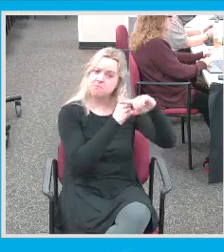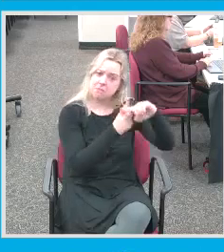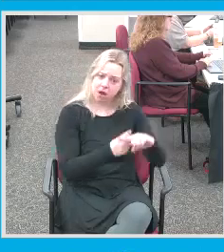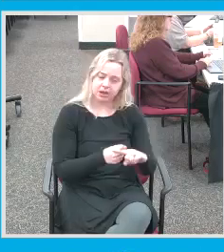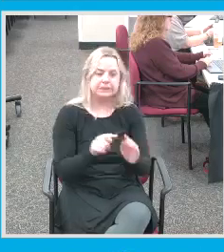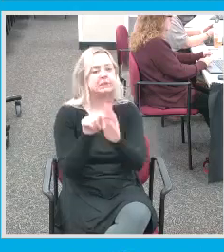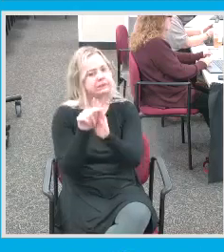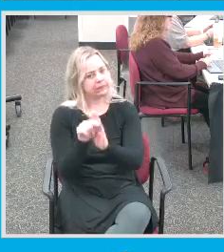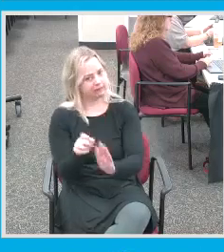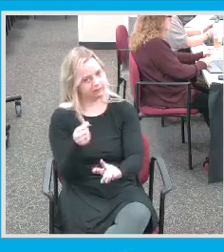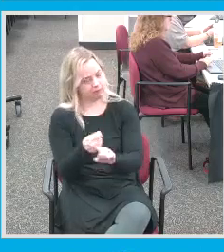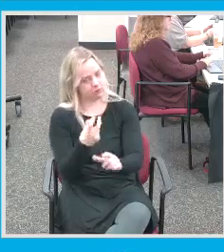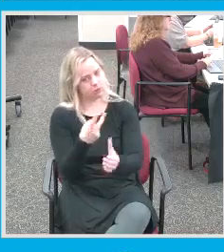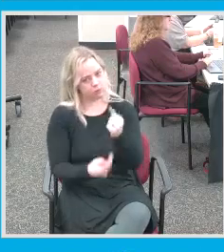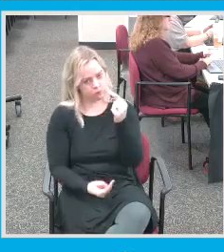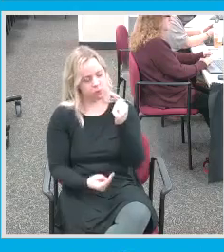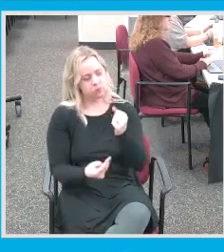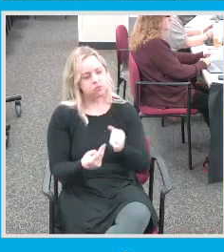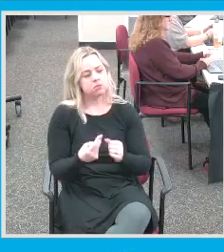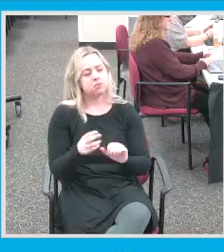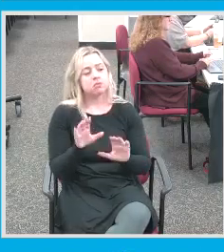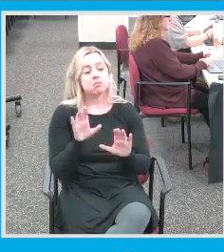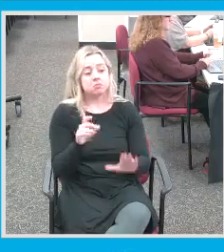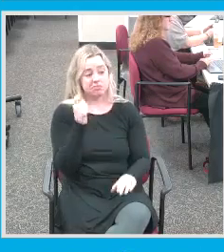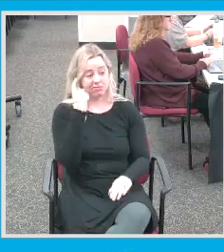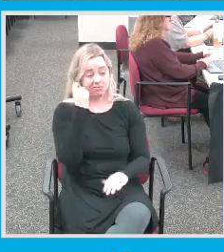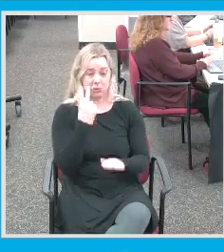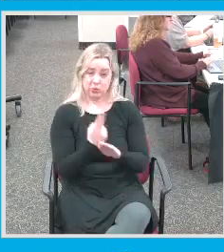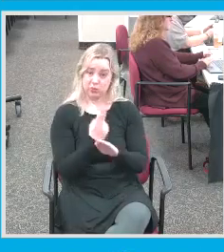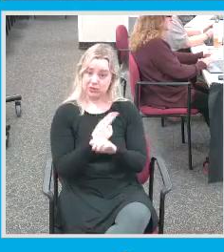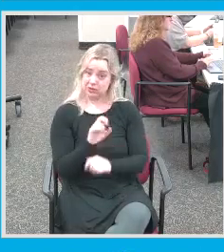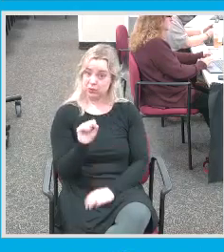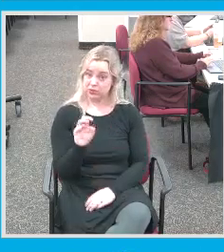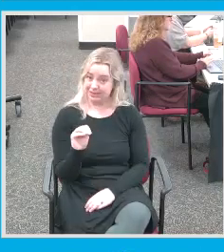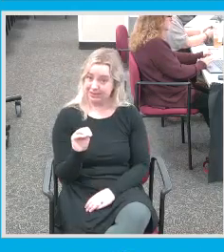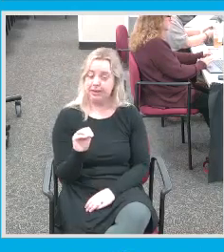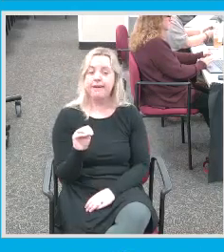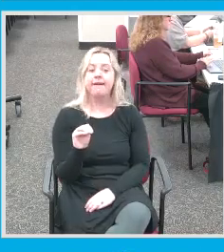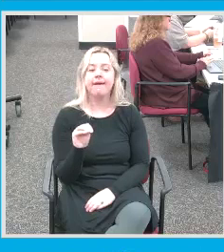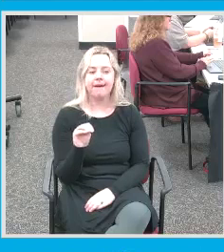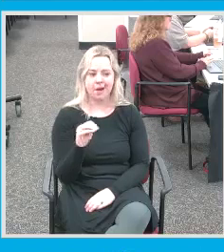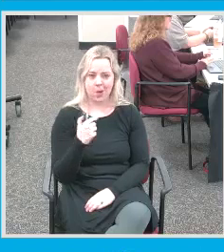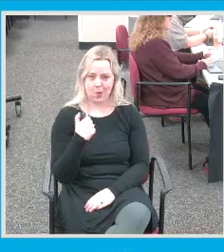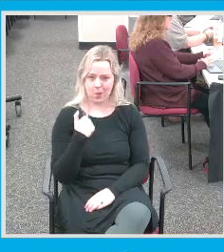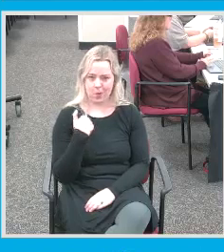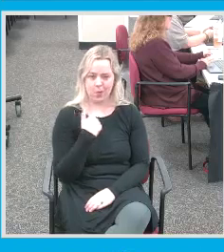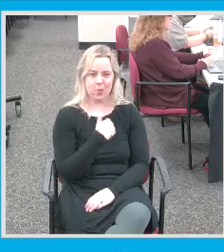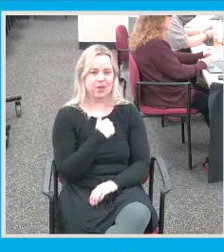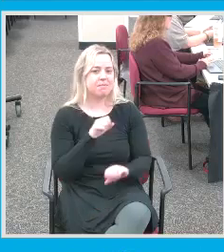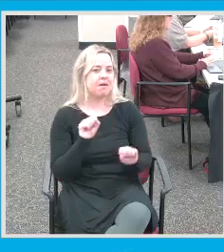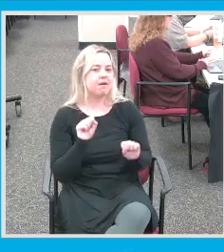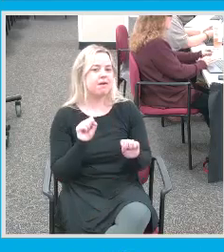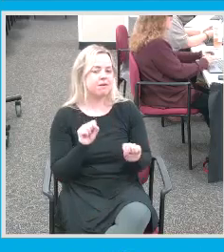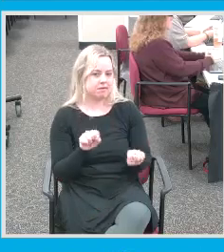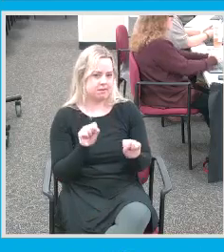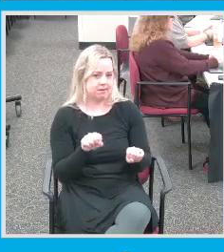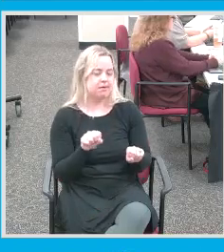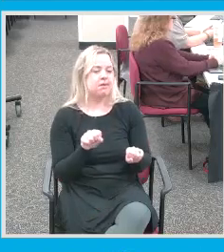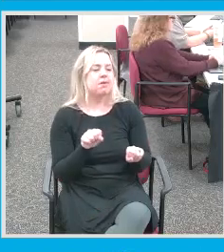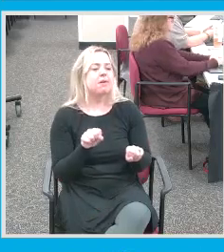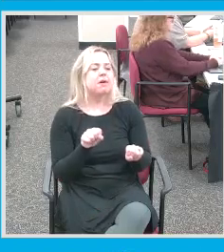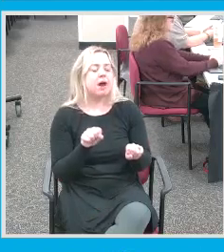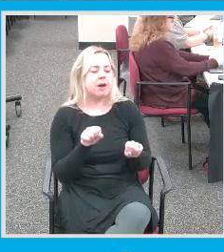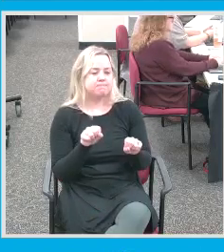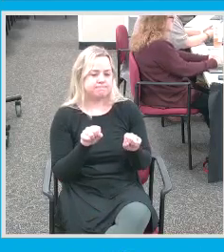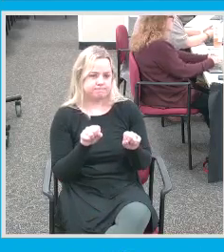impact. I will say that through the use of social media, we've also been able, anecdotally, for youth to be